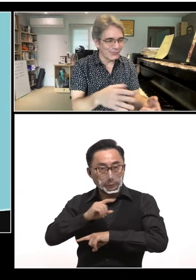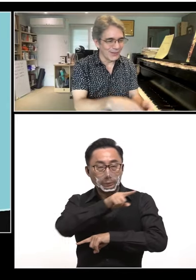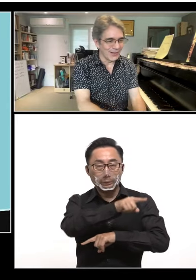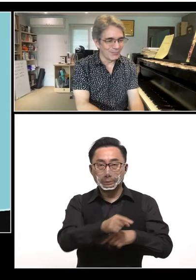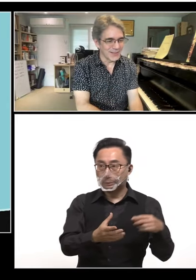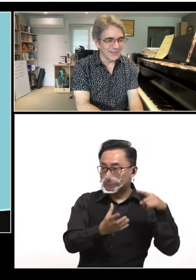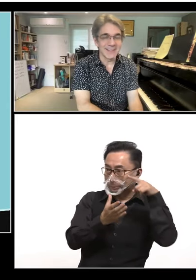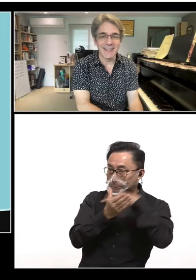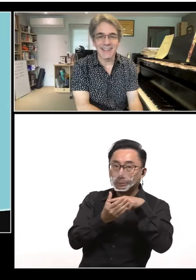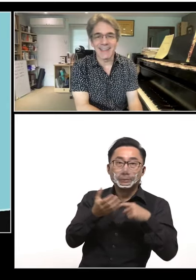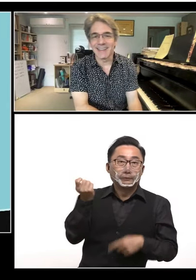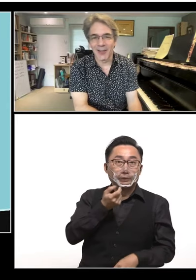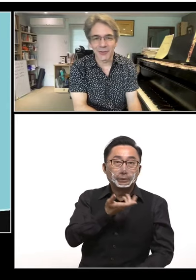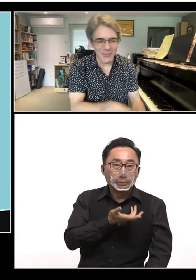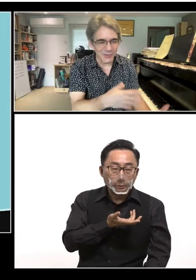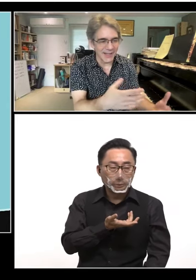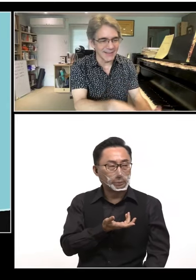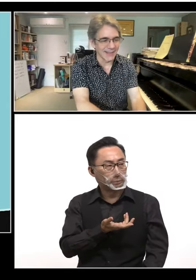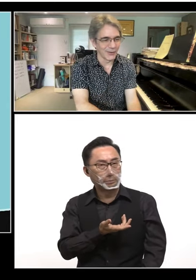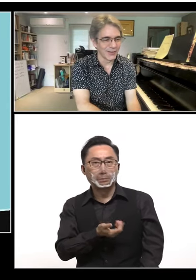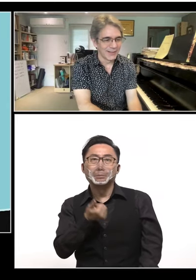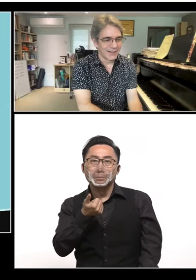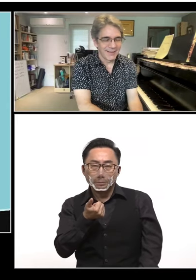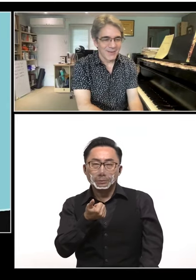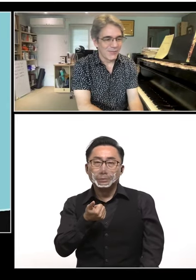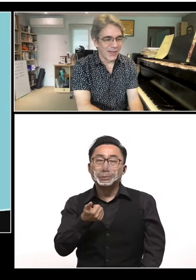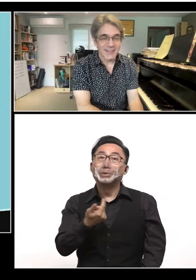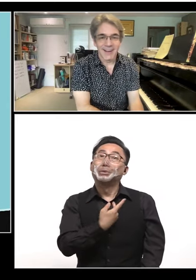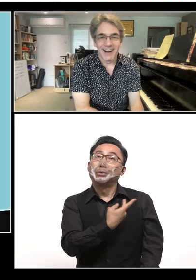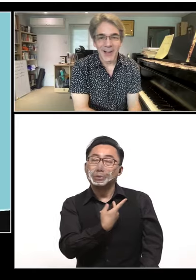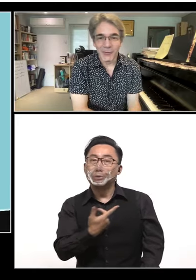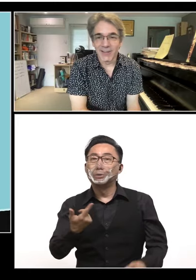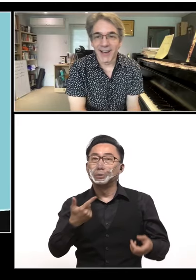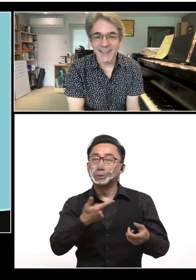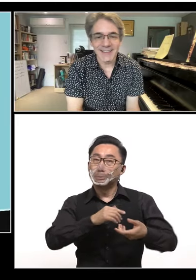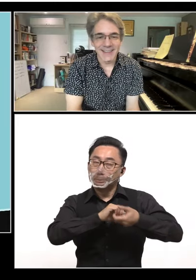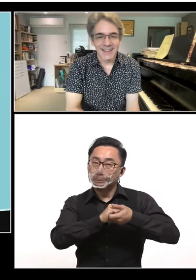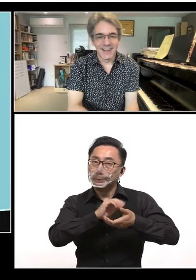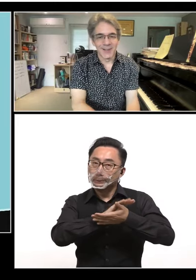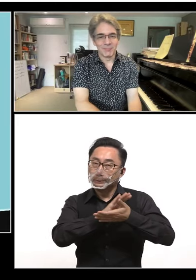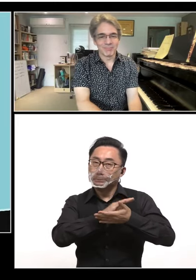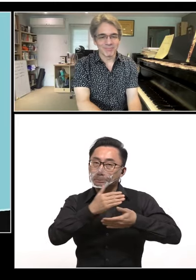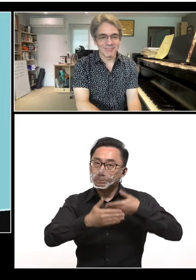of these listening encounters that we had together that I realized